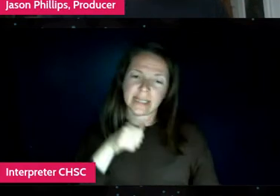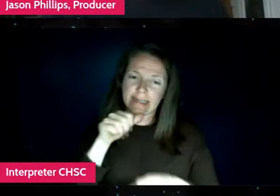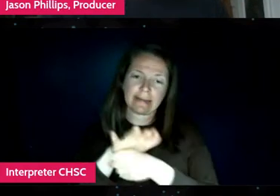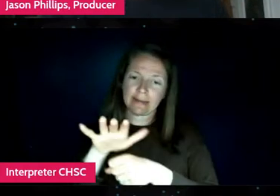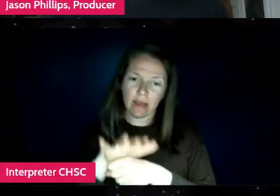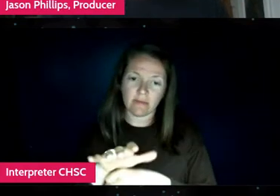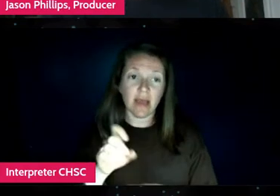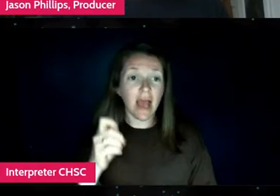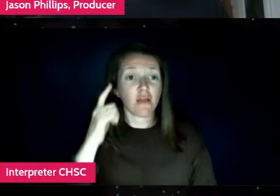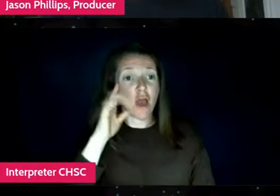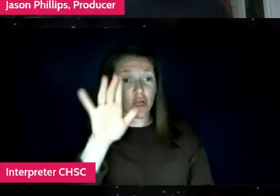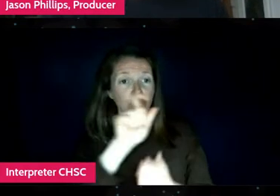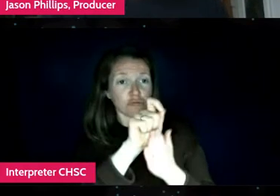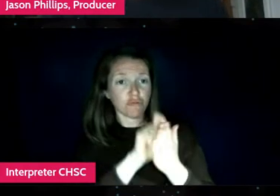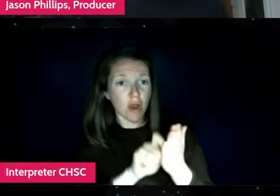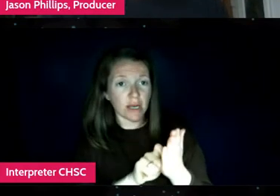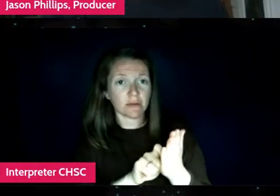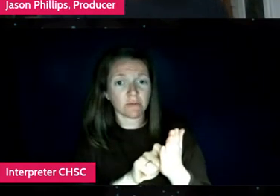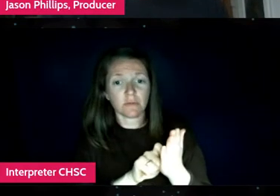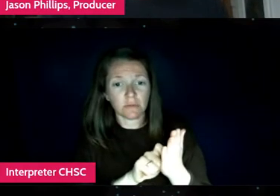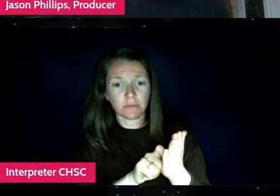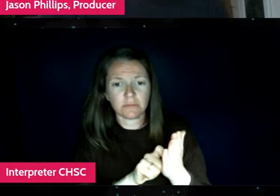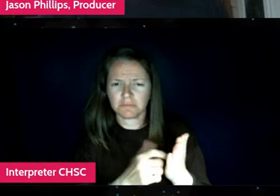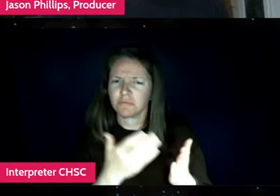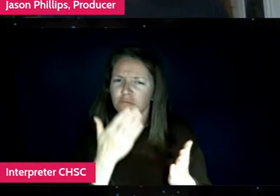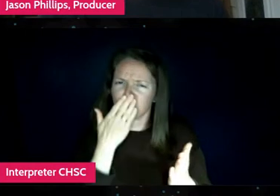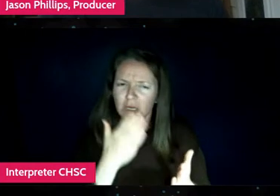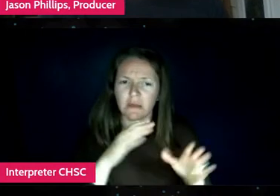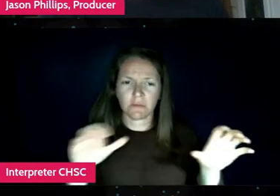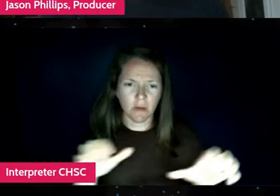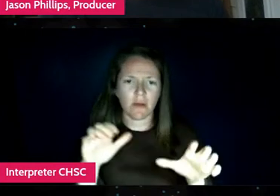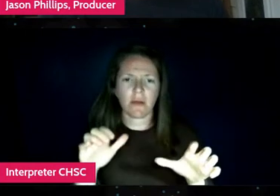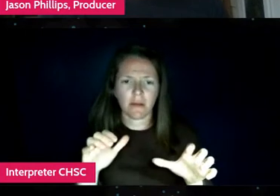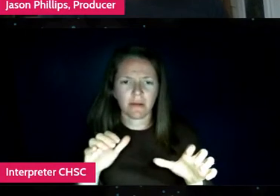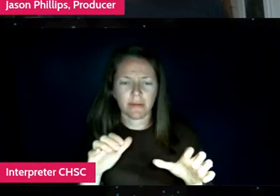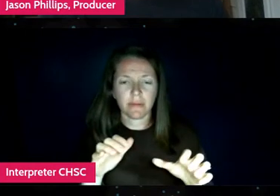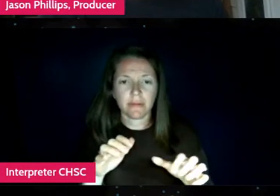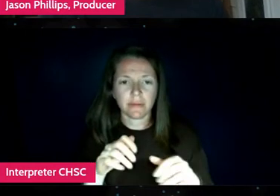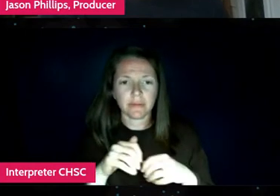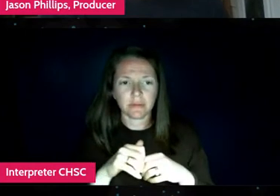they approached it was really well done. And it happened,